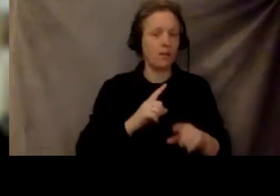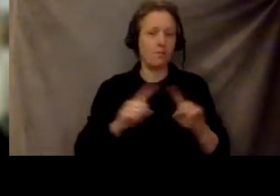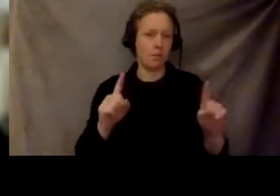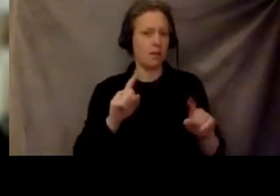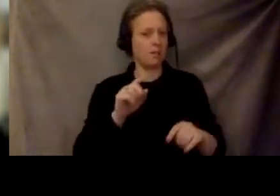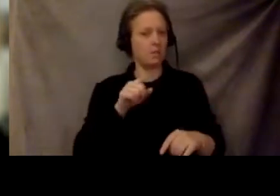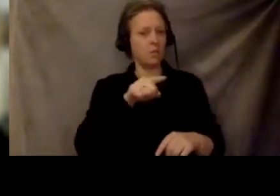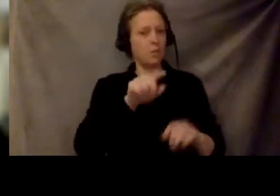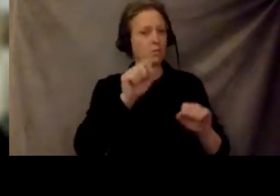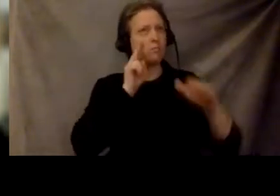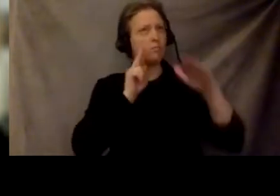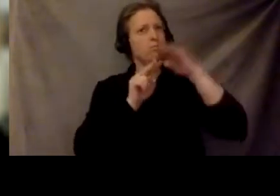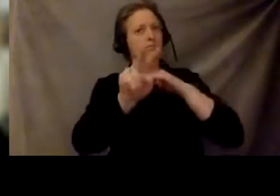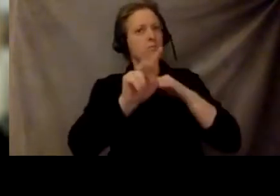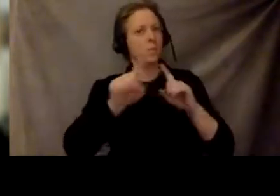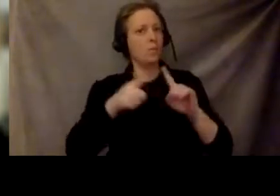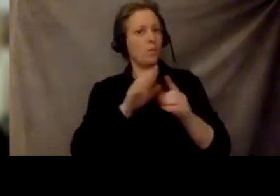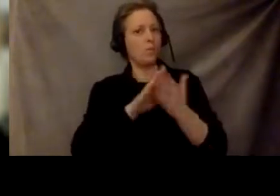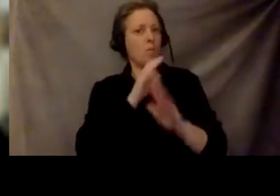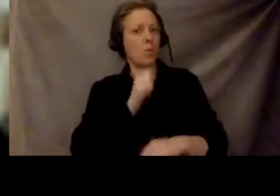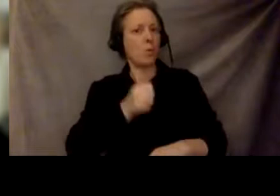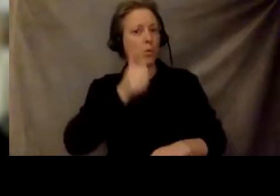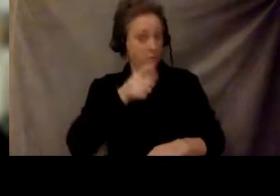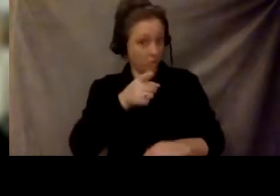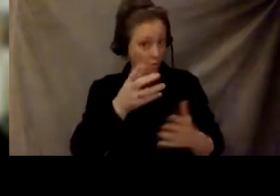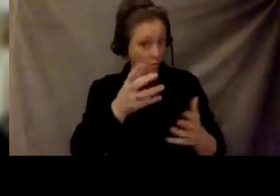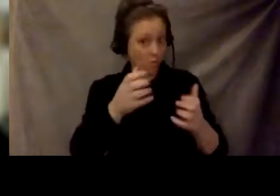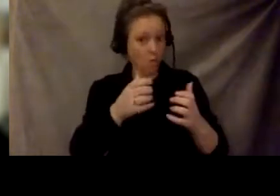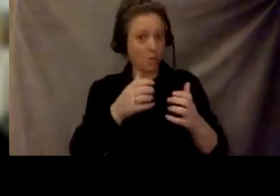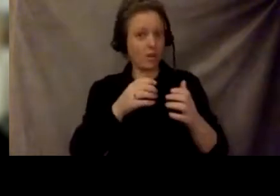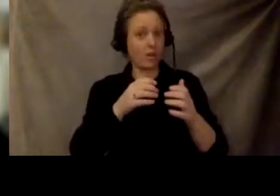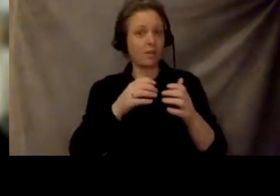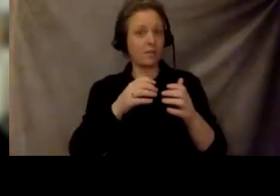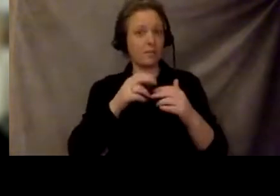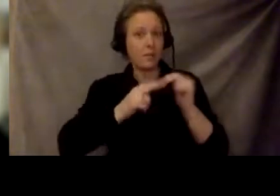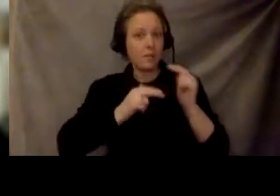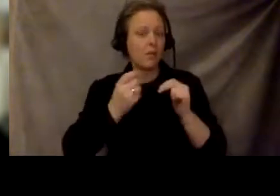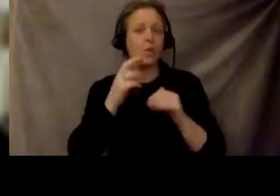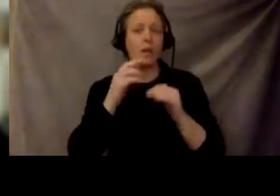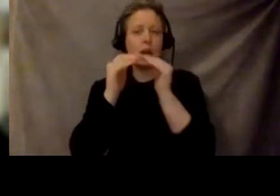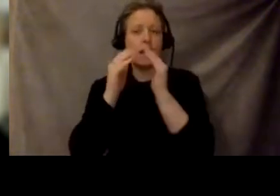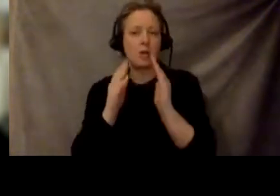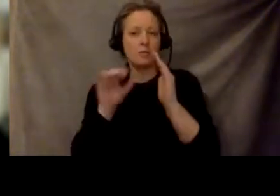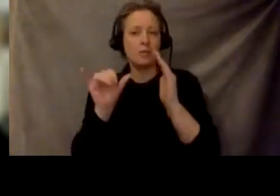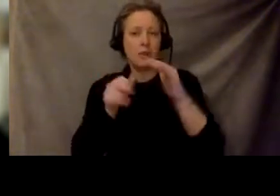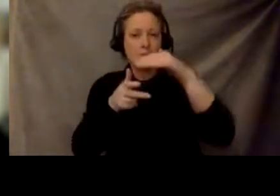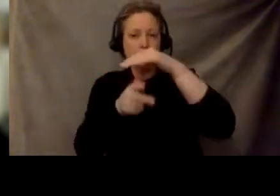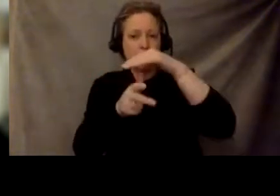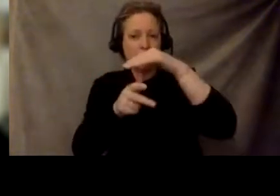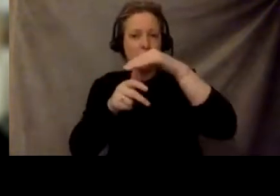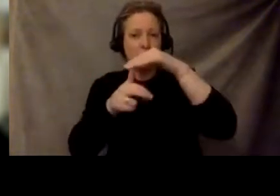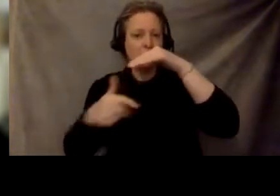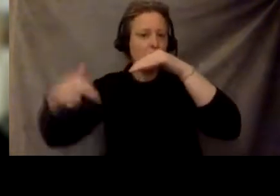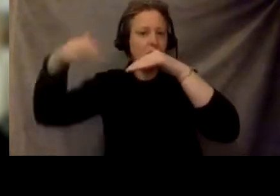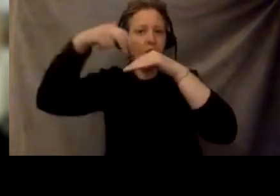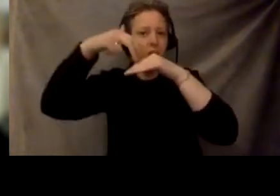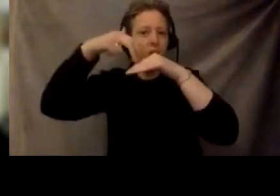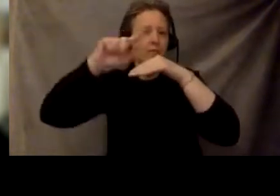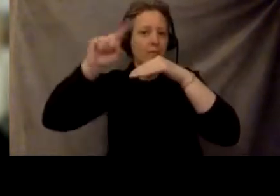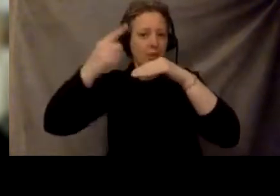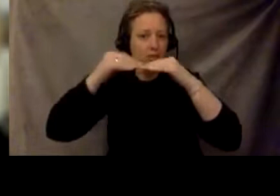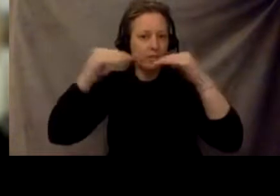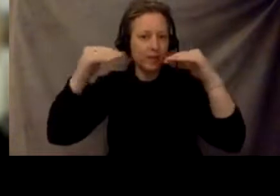up to your bedroom on the third? I don't think the building that we're doing is sustainable in terms